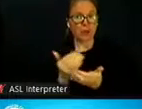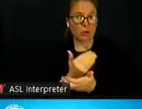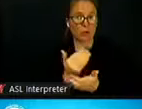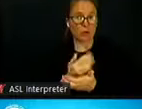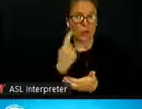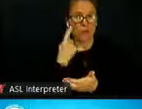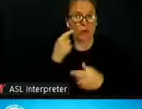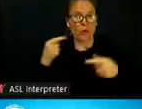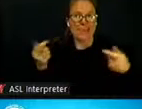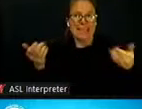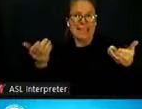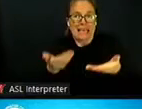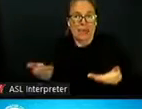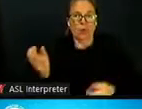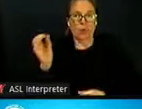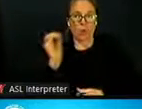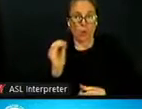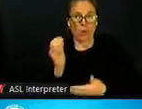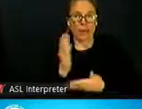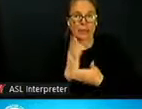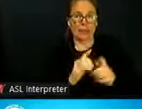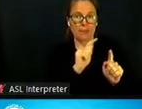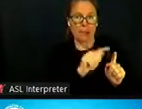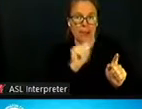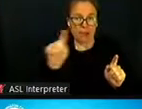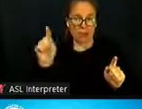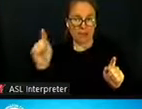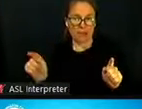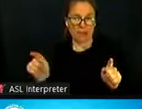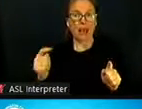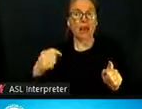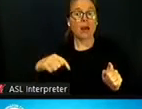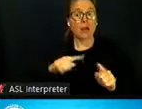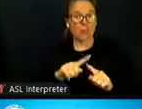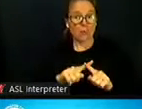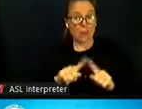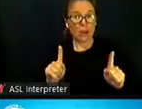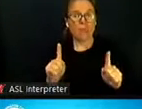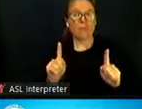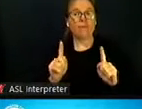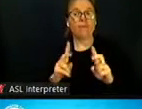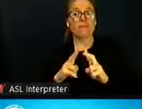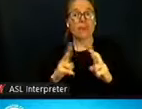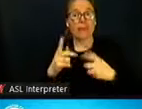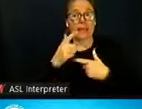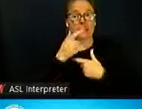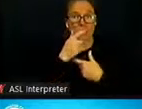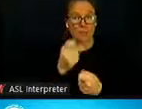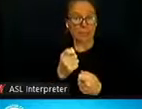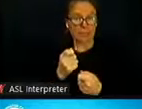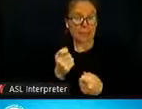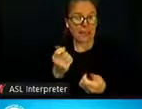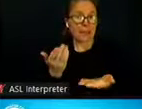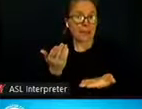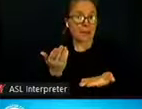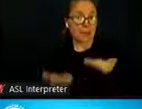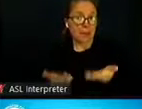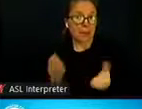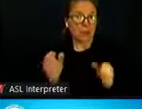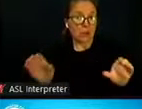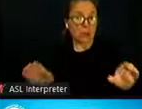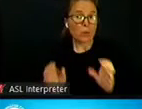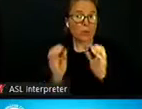jurisdictions here in Oregon. It's something that we are very interested in possibly doing in the